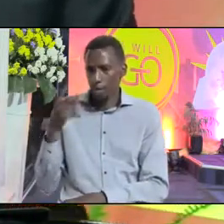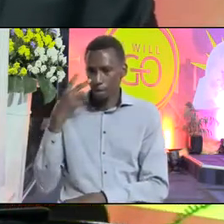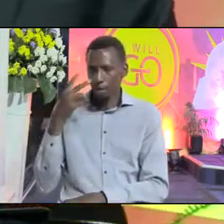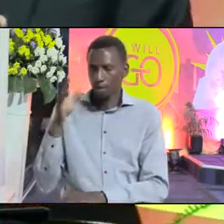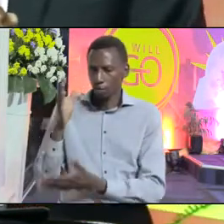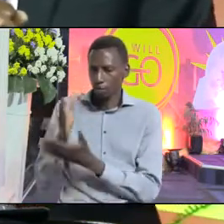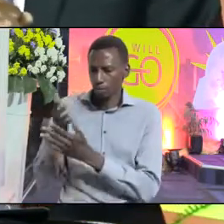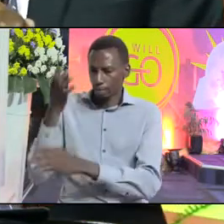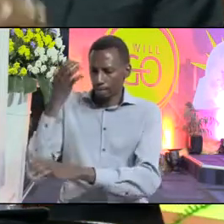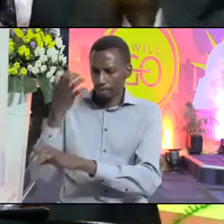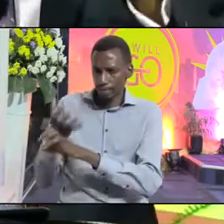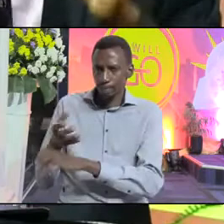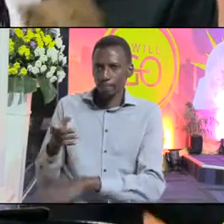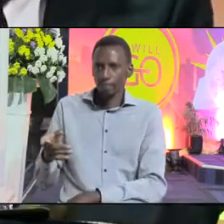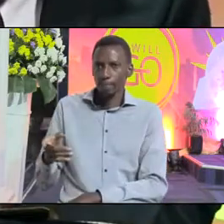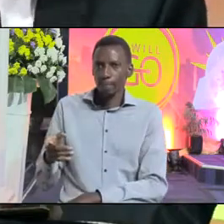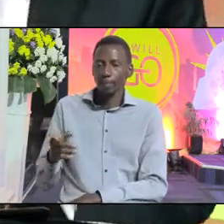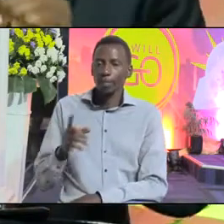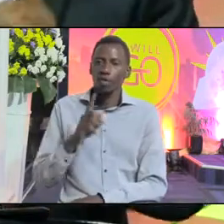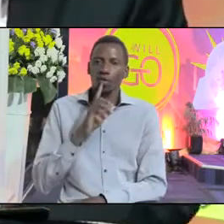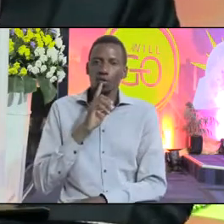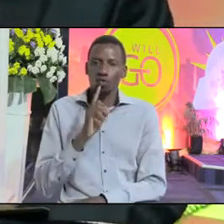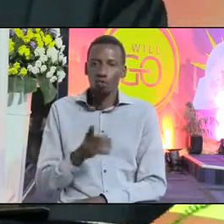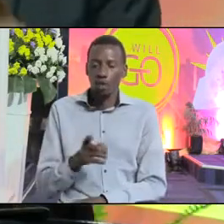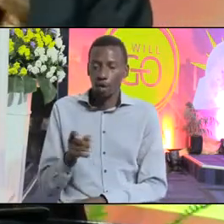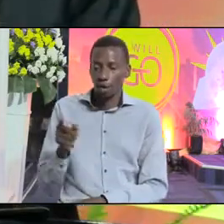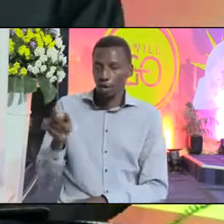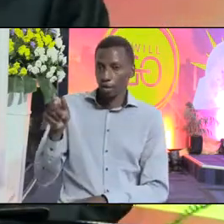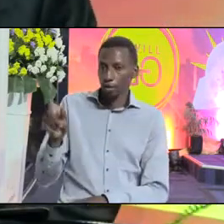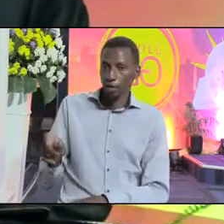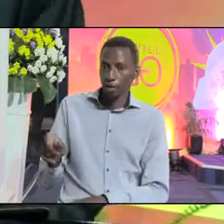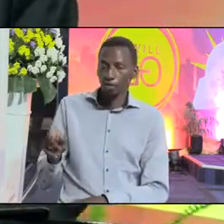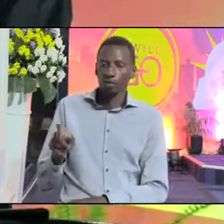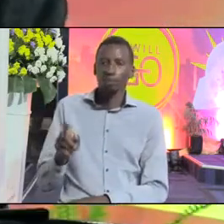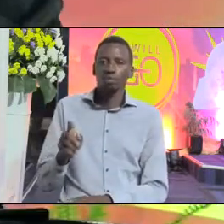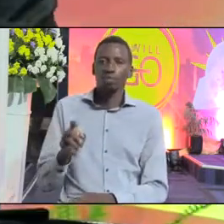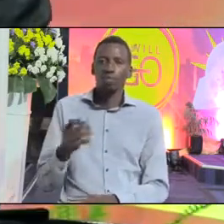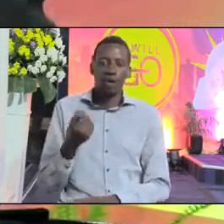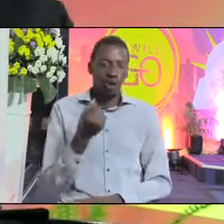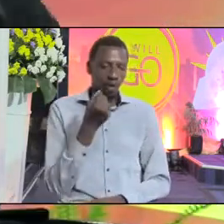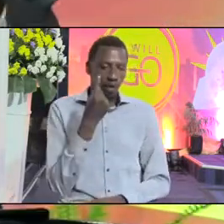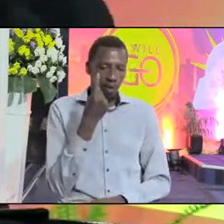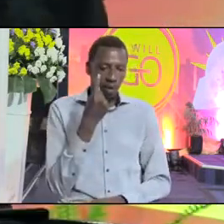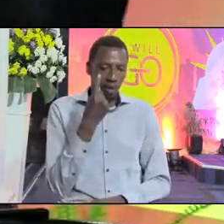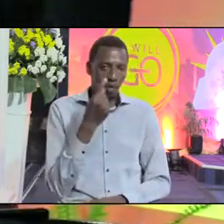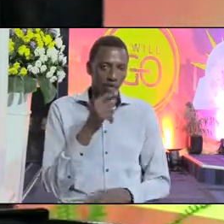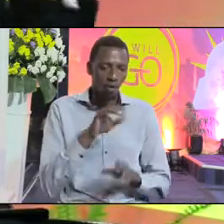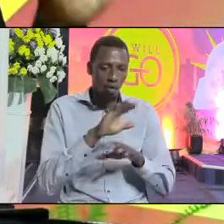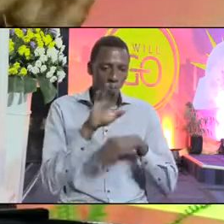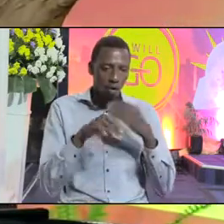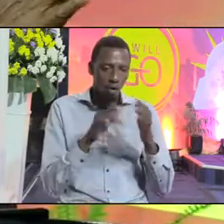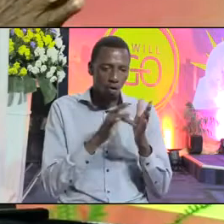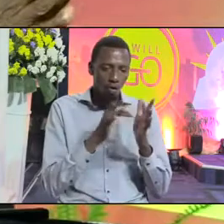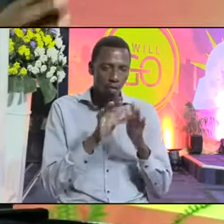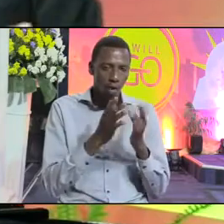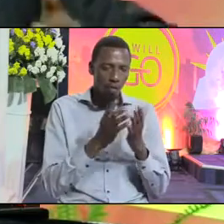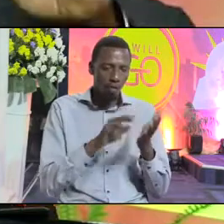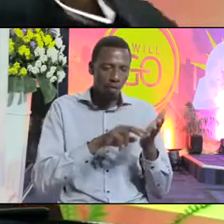appear, will assuredly fail to understand the whole Bible. I'll say that